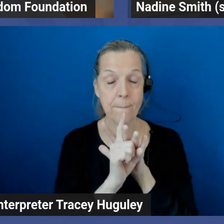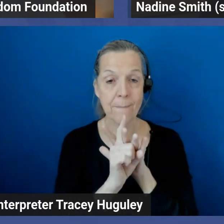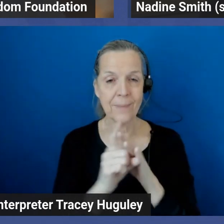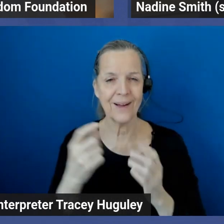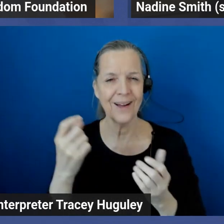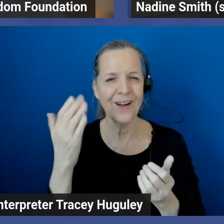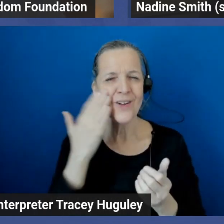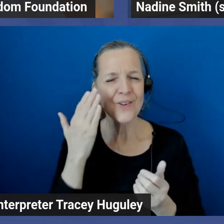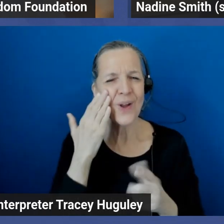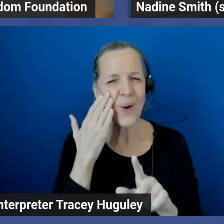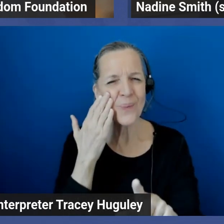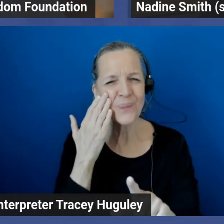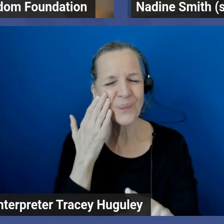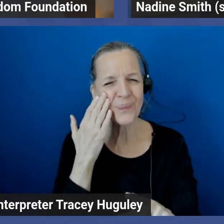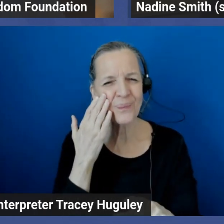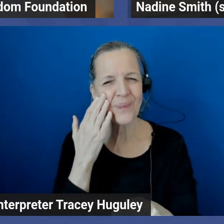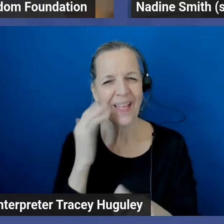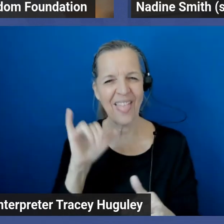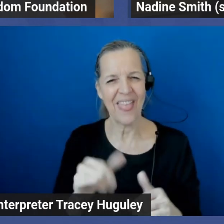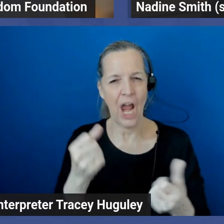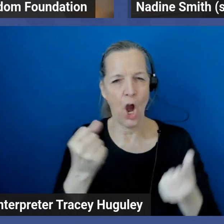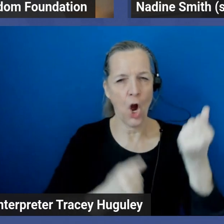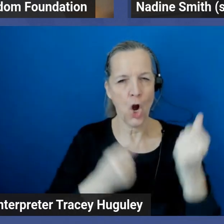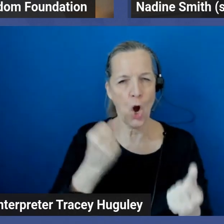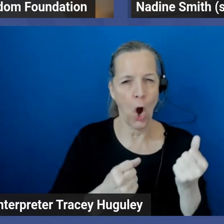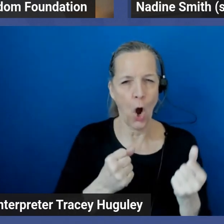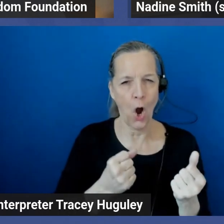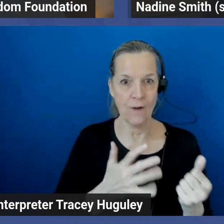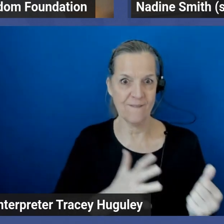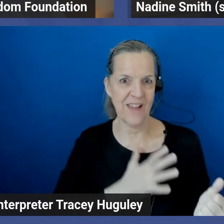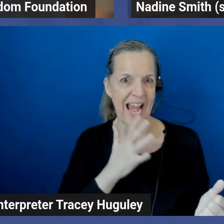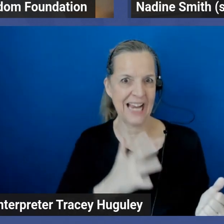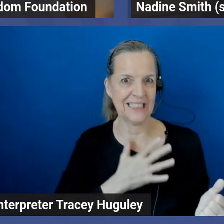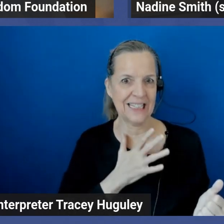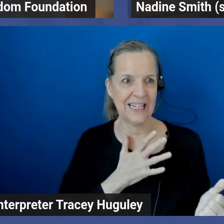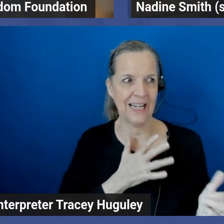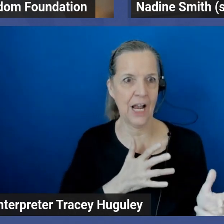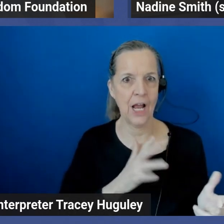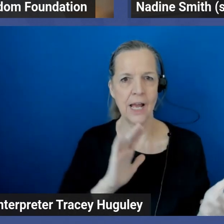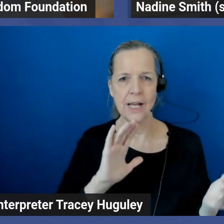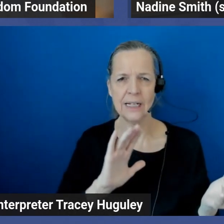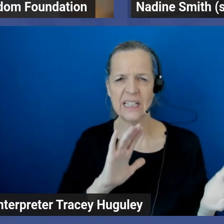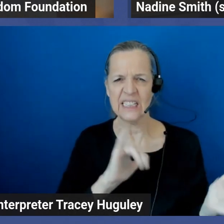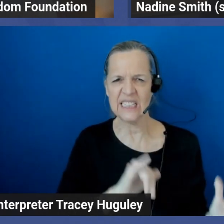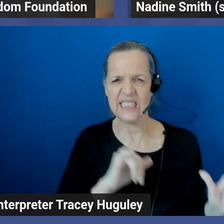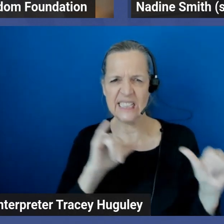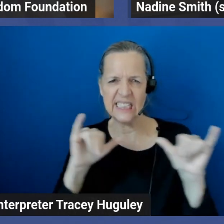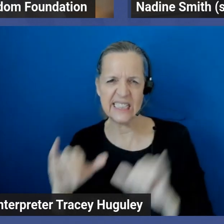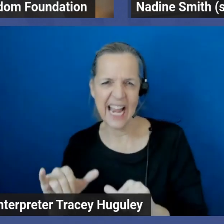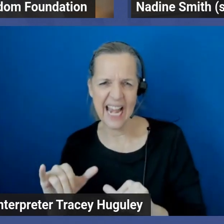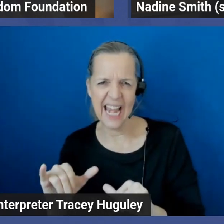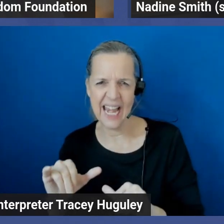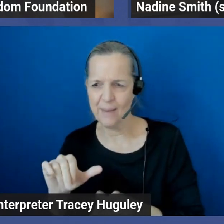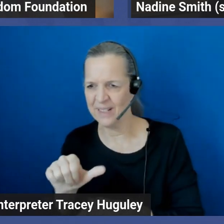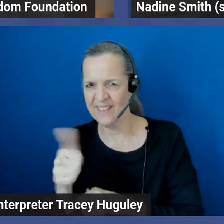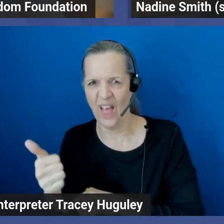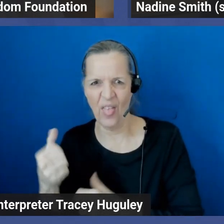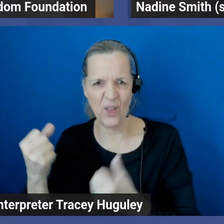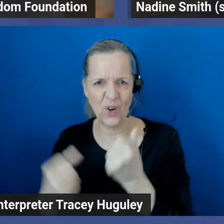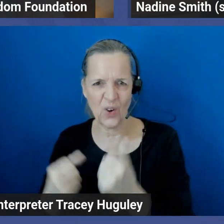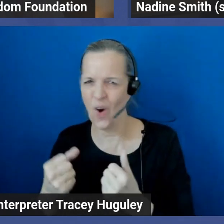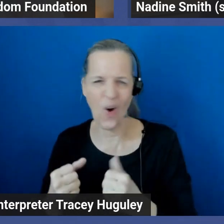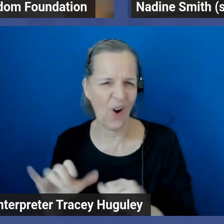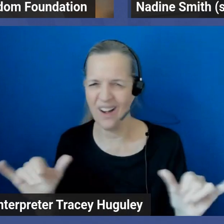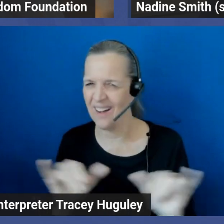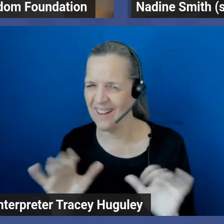People say a Chrysler 300 looks like a Phantom until it pulls up alongside a Phantom. Well, these fake Moms